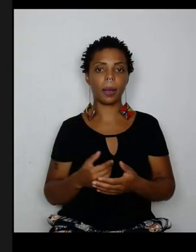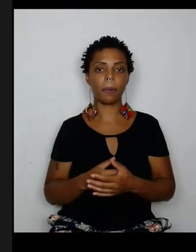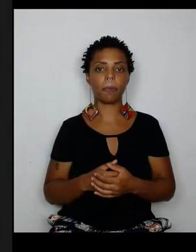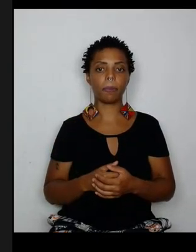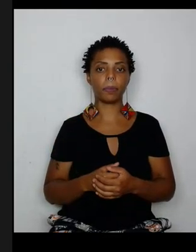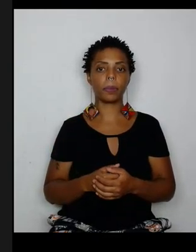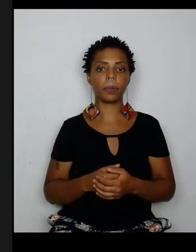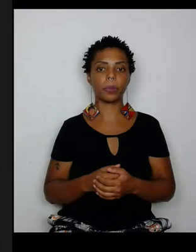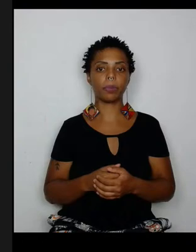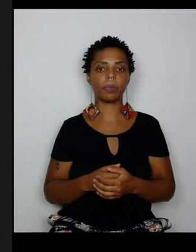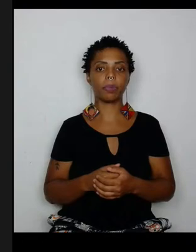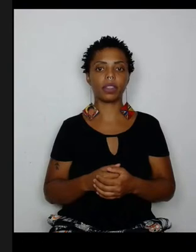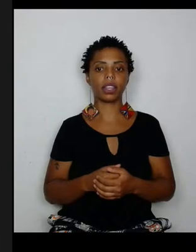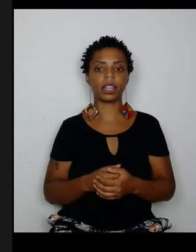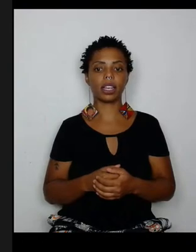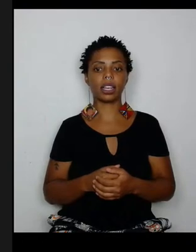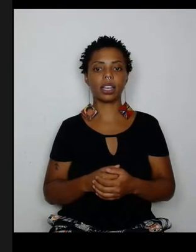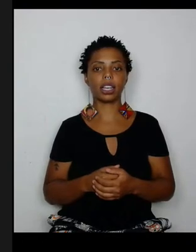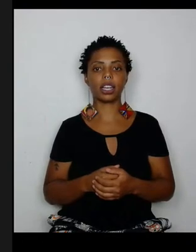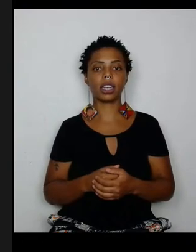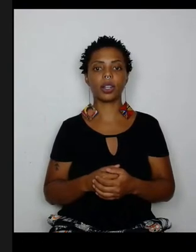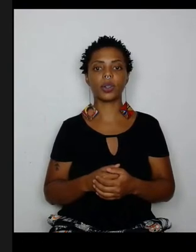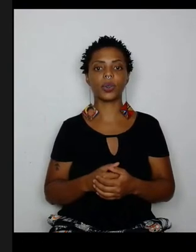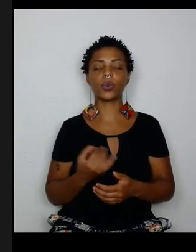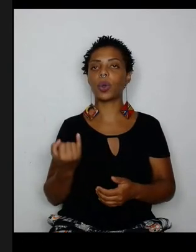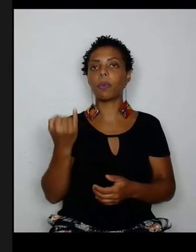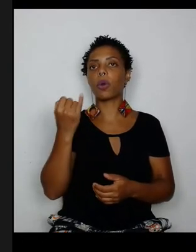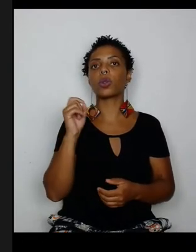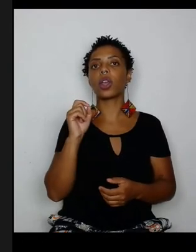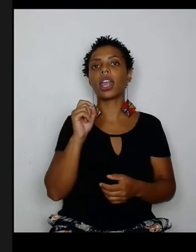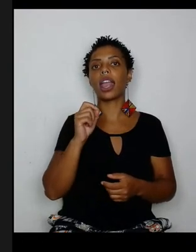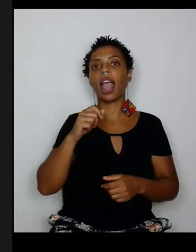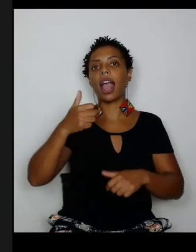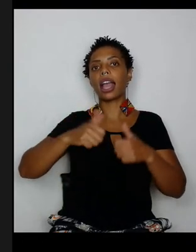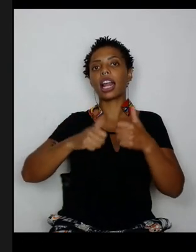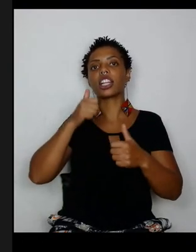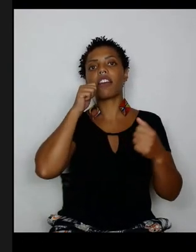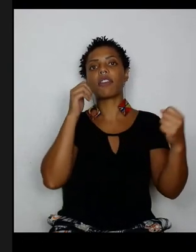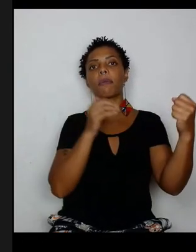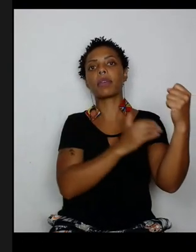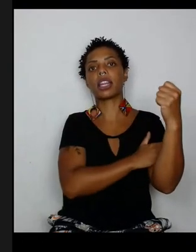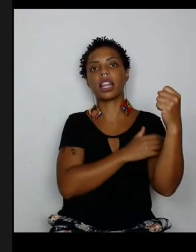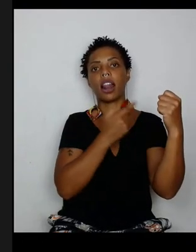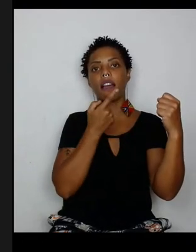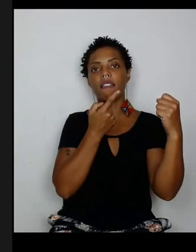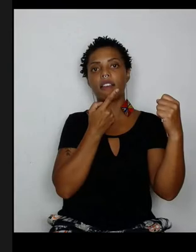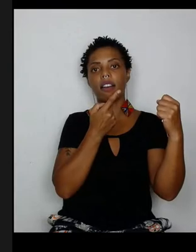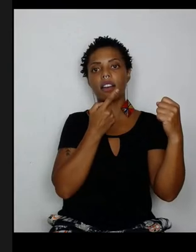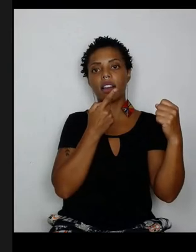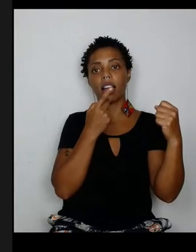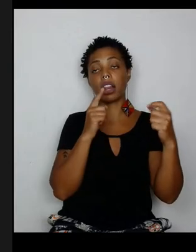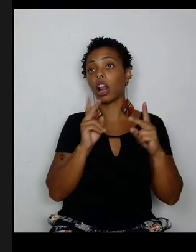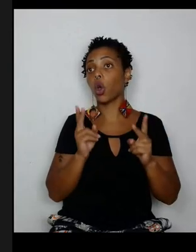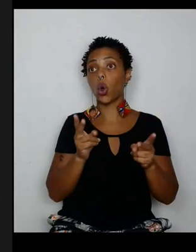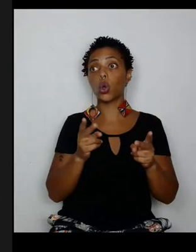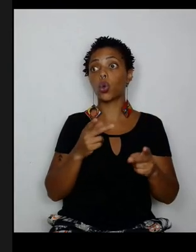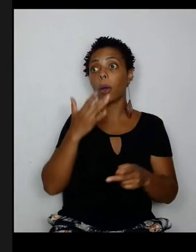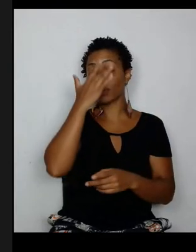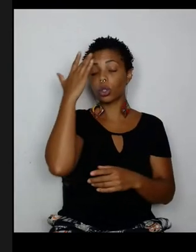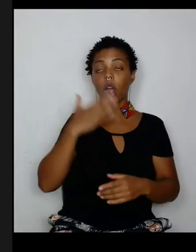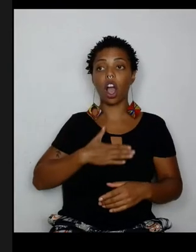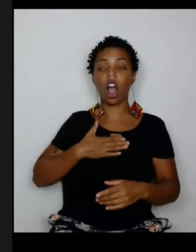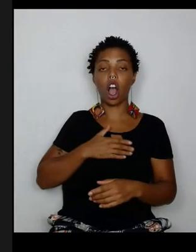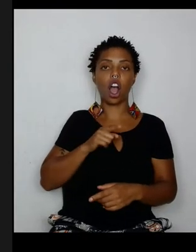don't understand where comes this necessity to rescue him from the